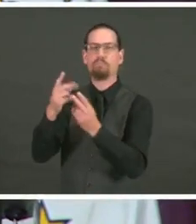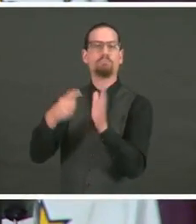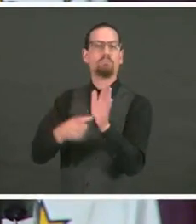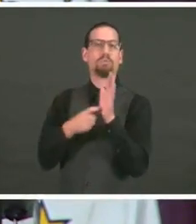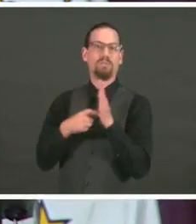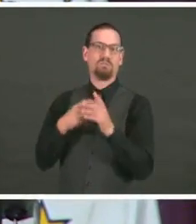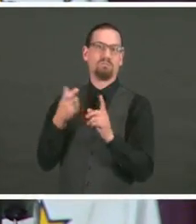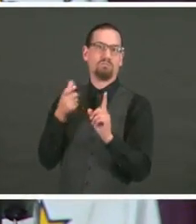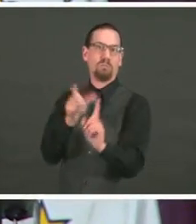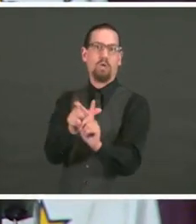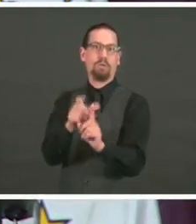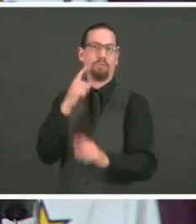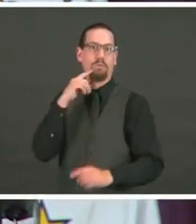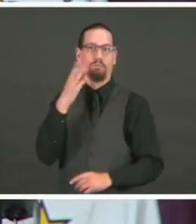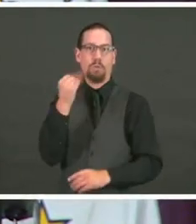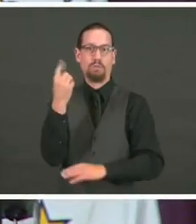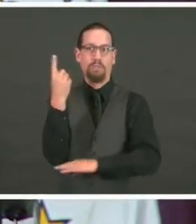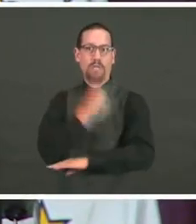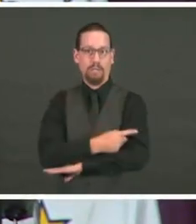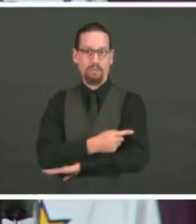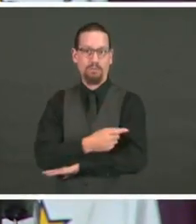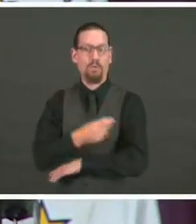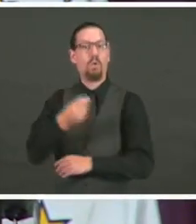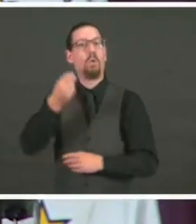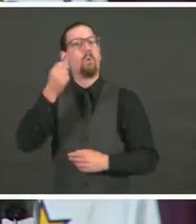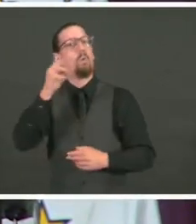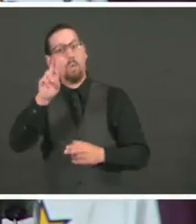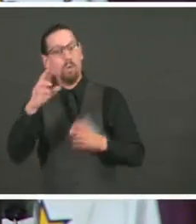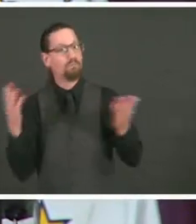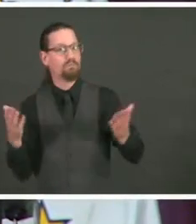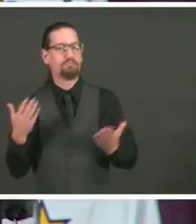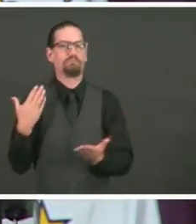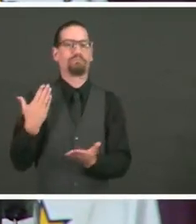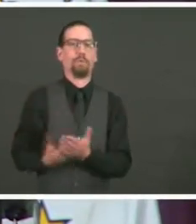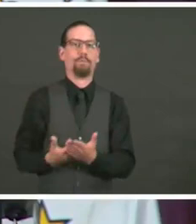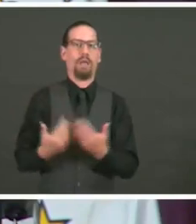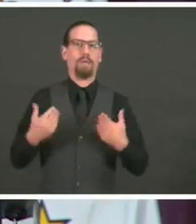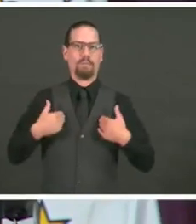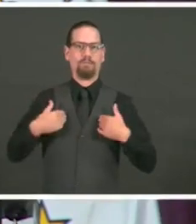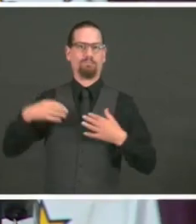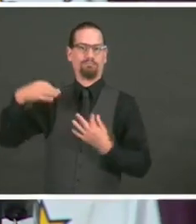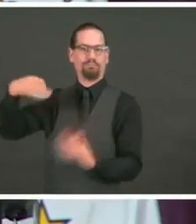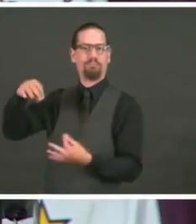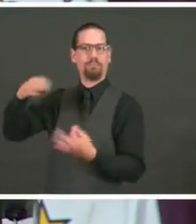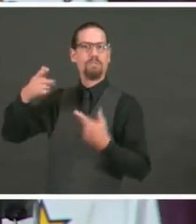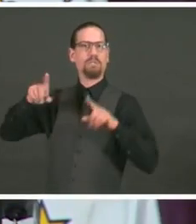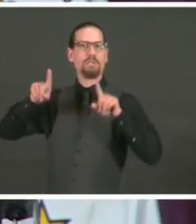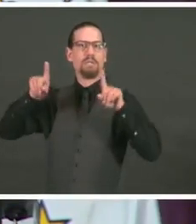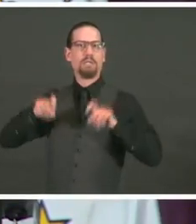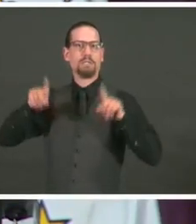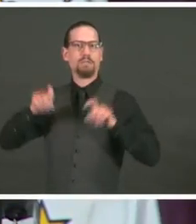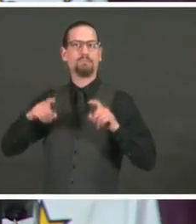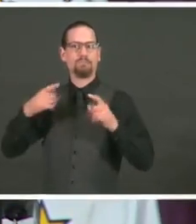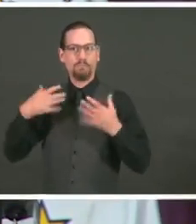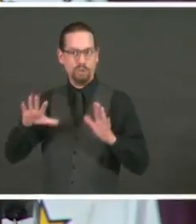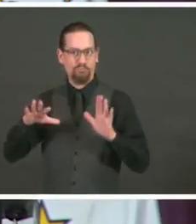or provide proof of a negative COVID test within 72 hours before you